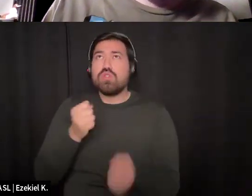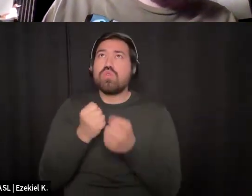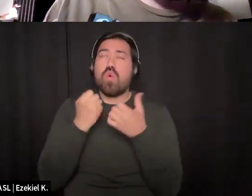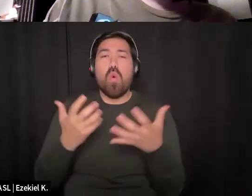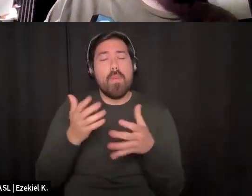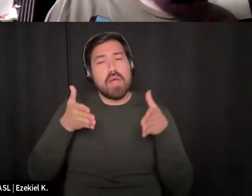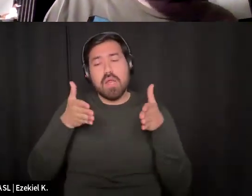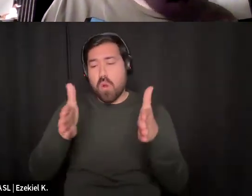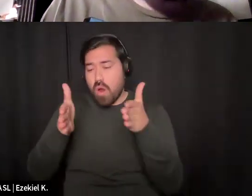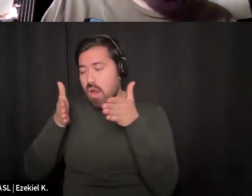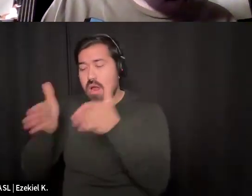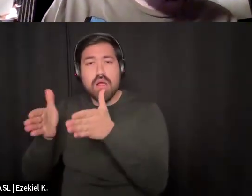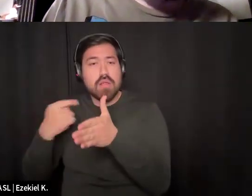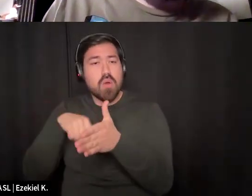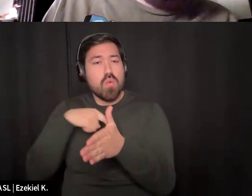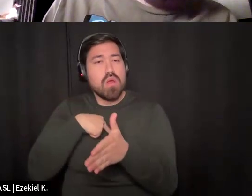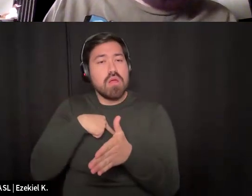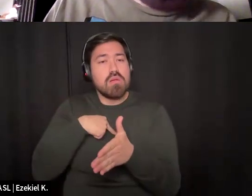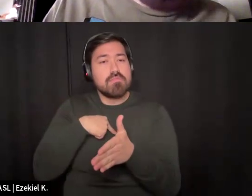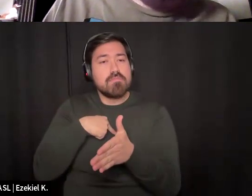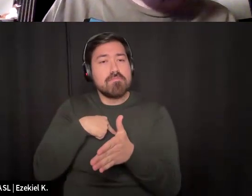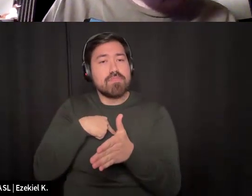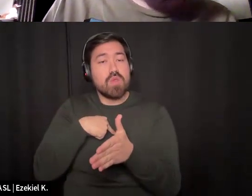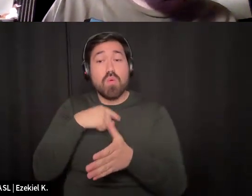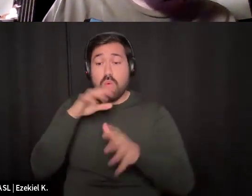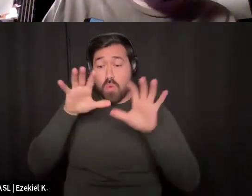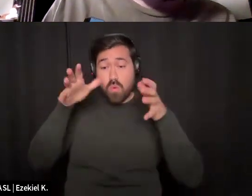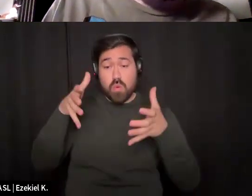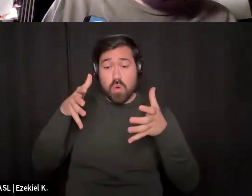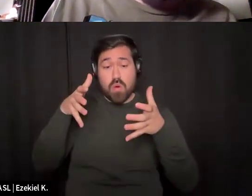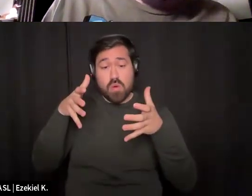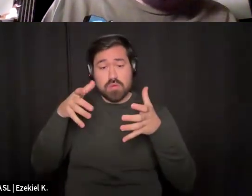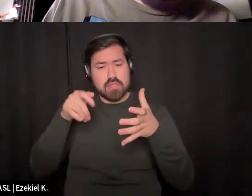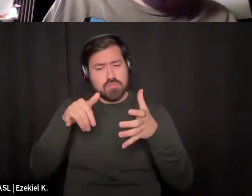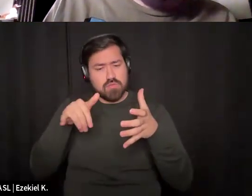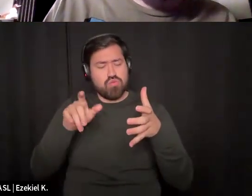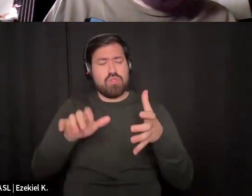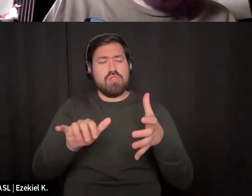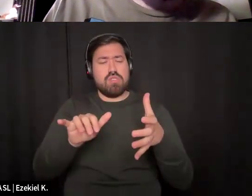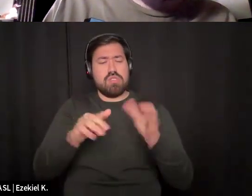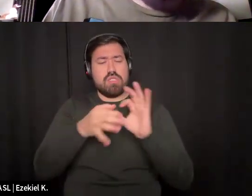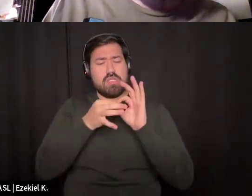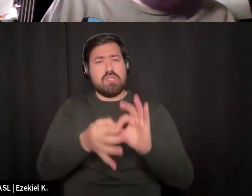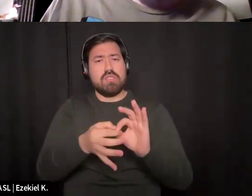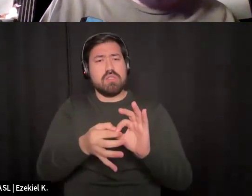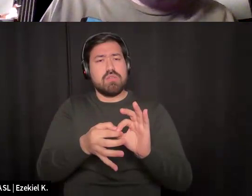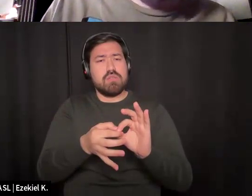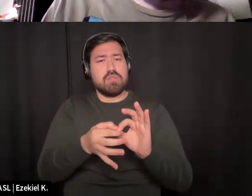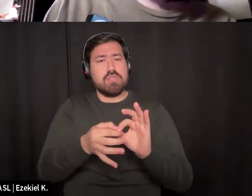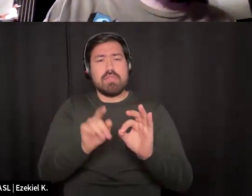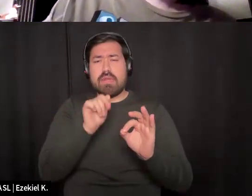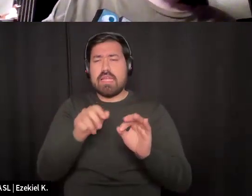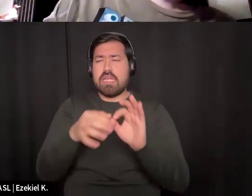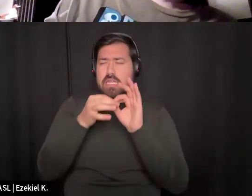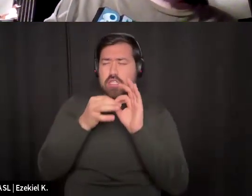many ways in which the world around us sustains us and sustains our connection